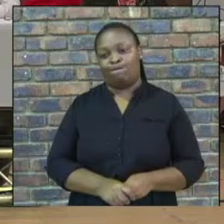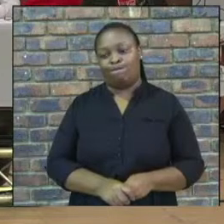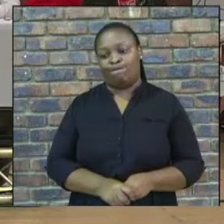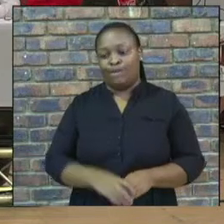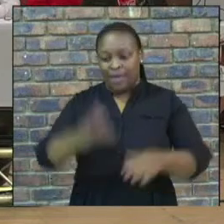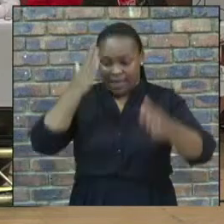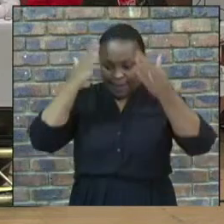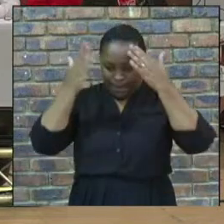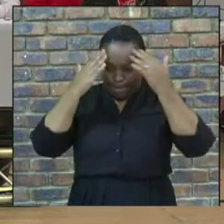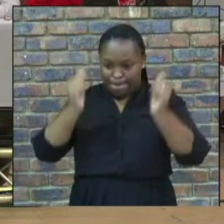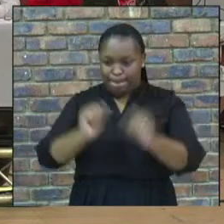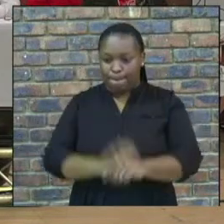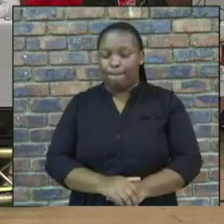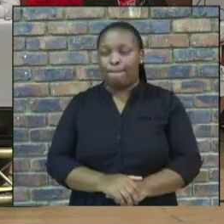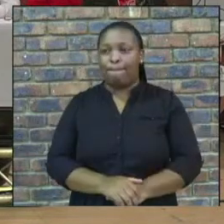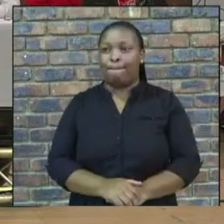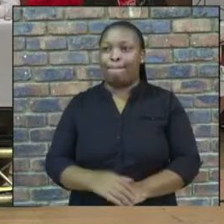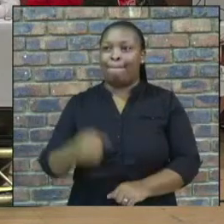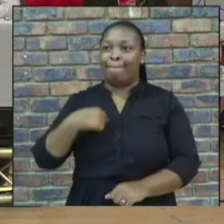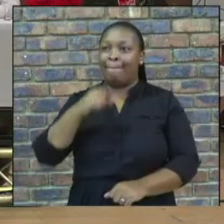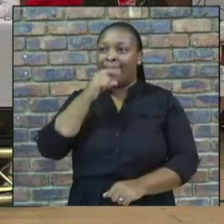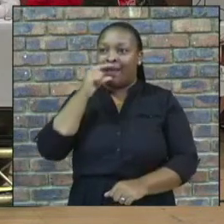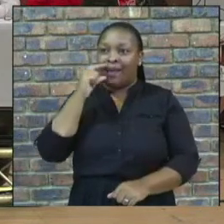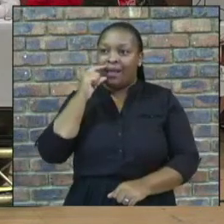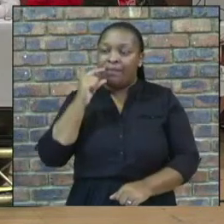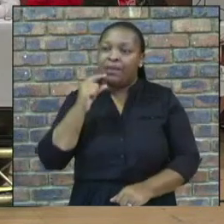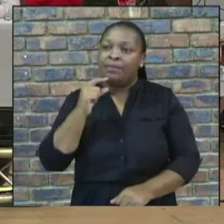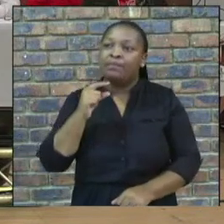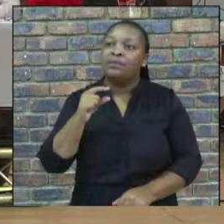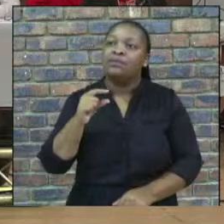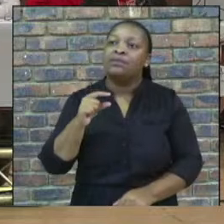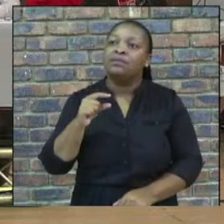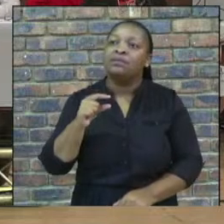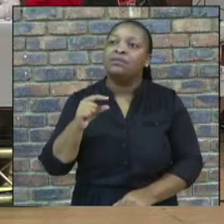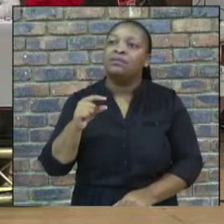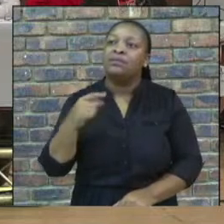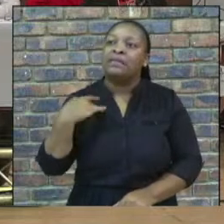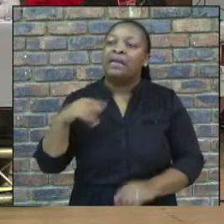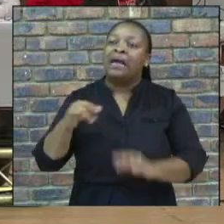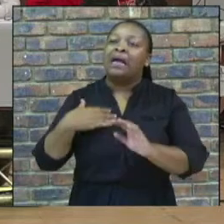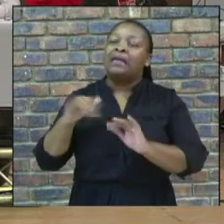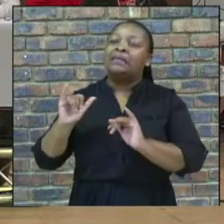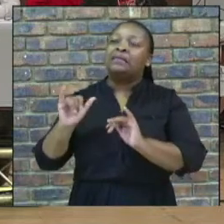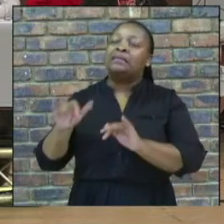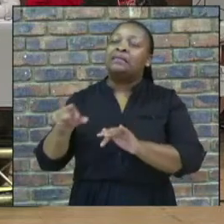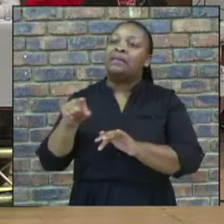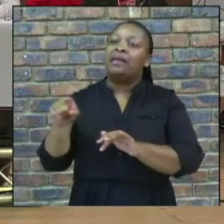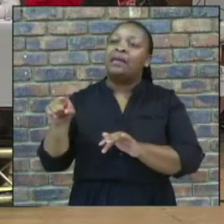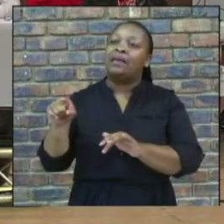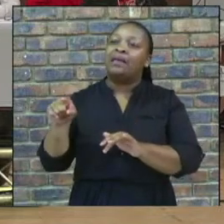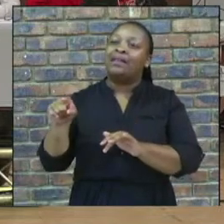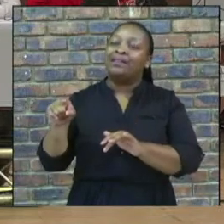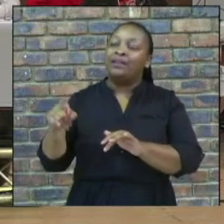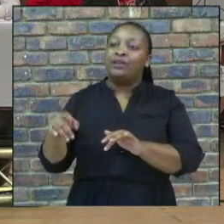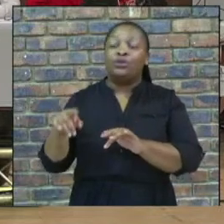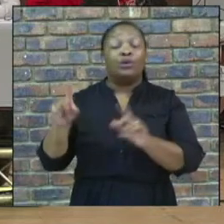Molweni, igama nguSilia Lisufi, buya Ward 63 ekuruleni eKatlehong.